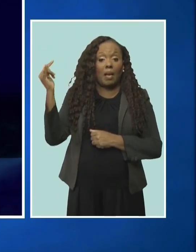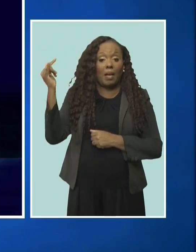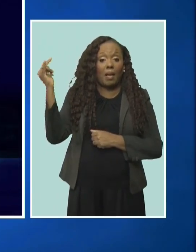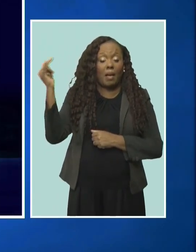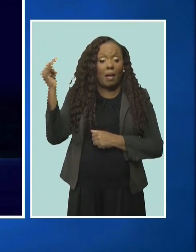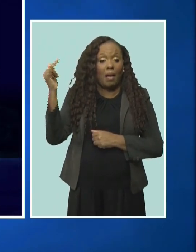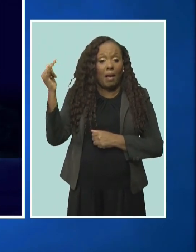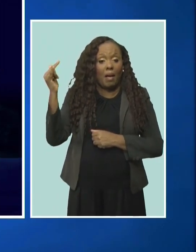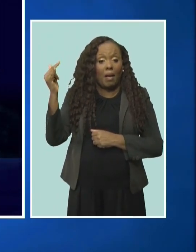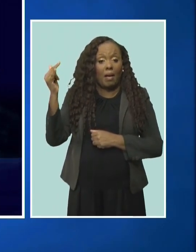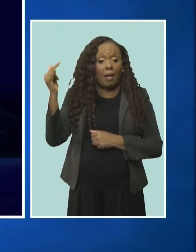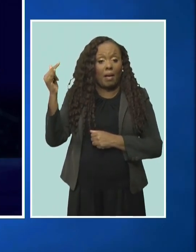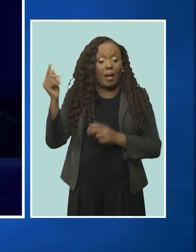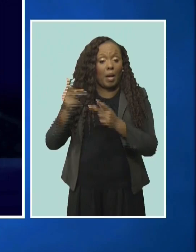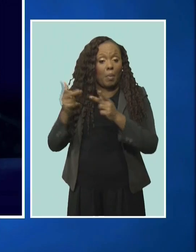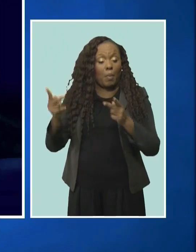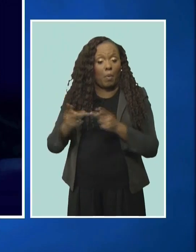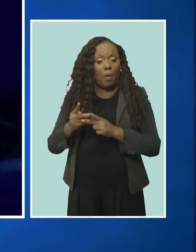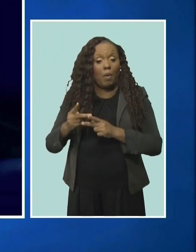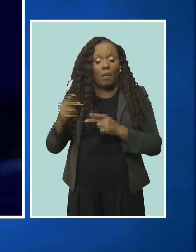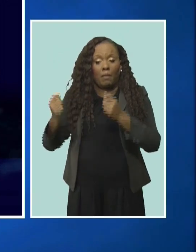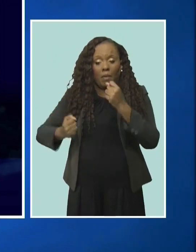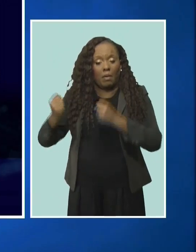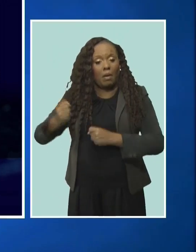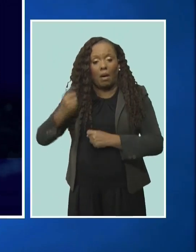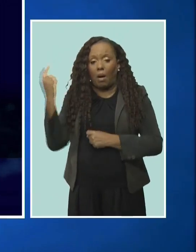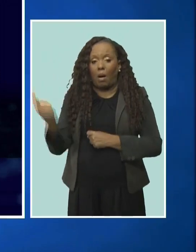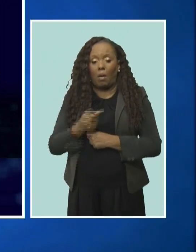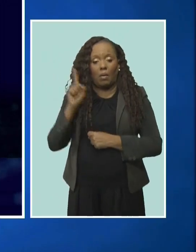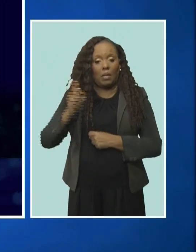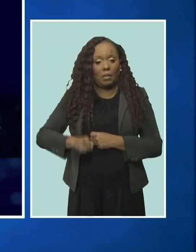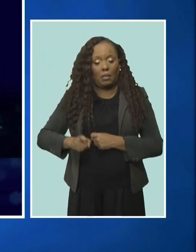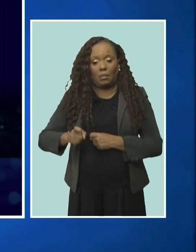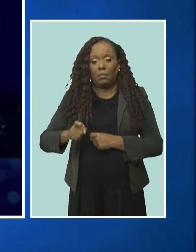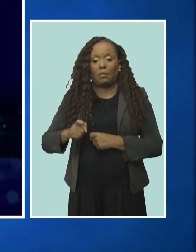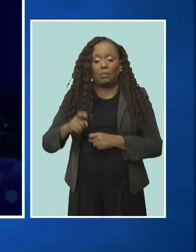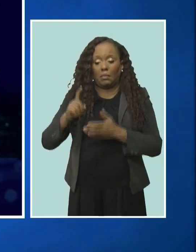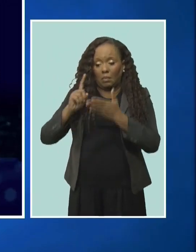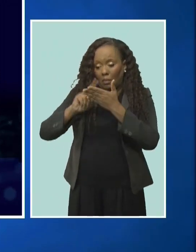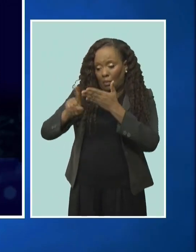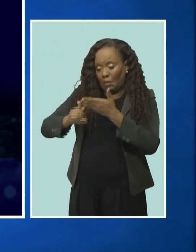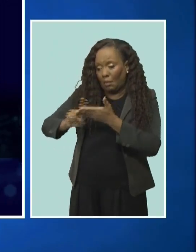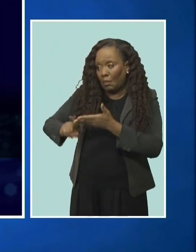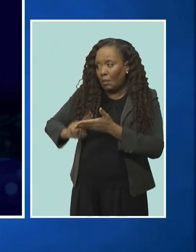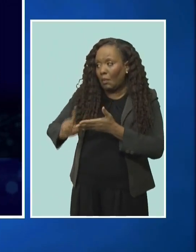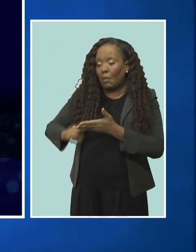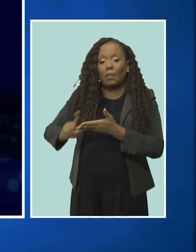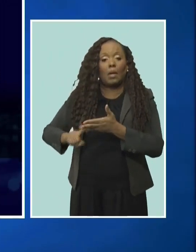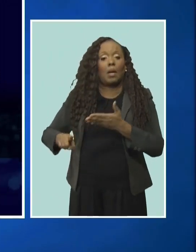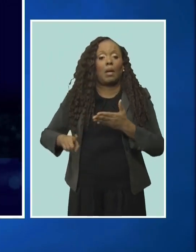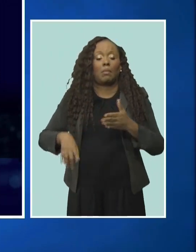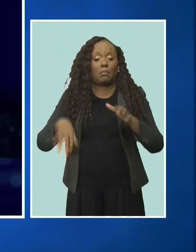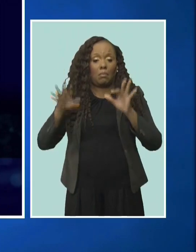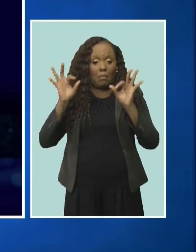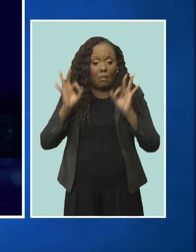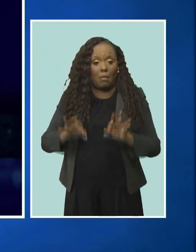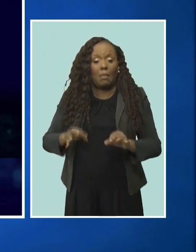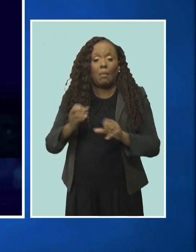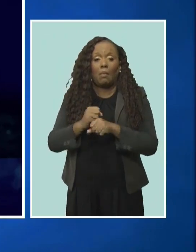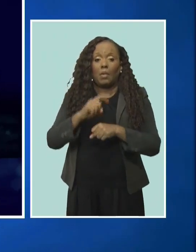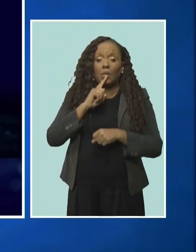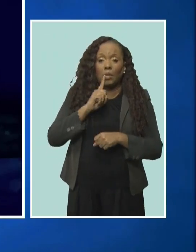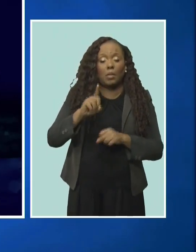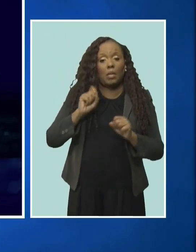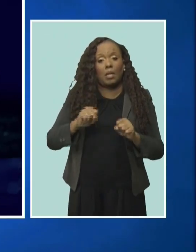that they are in readiness to respond when they're required to do so, and also at high